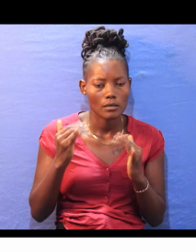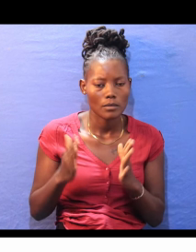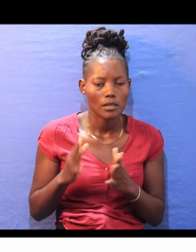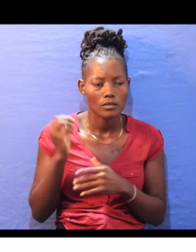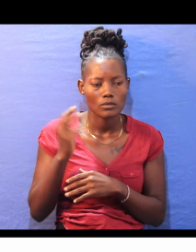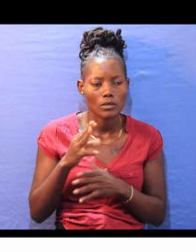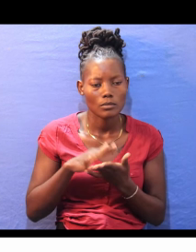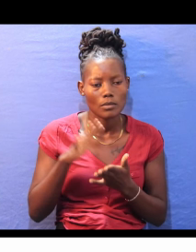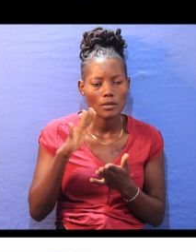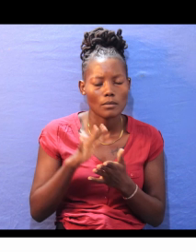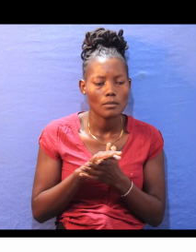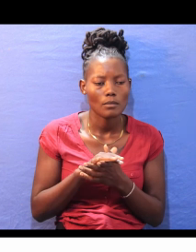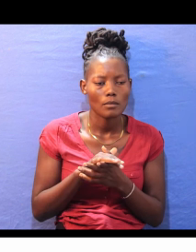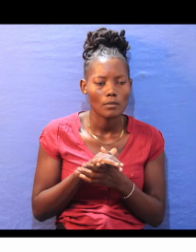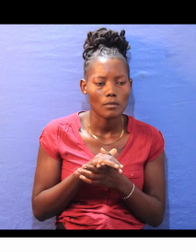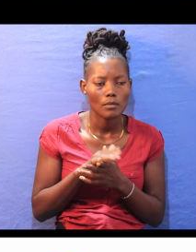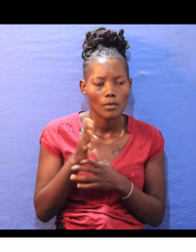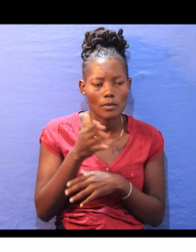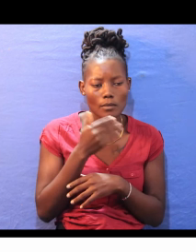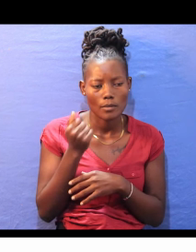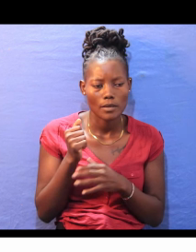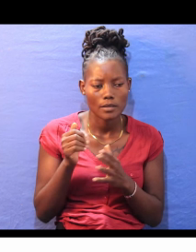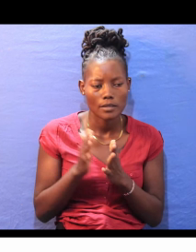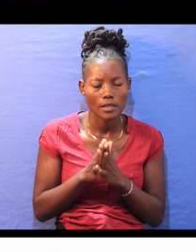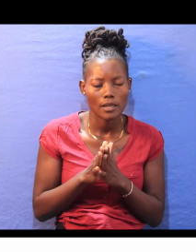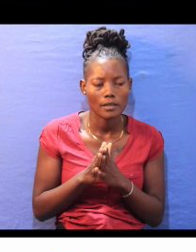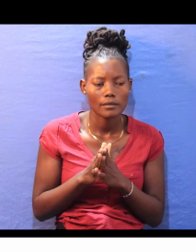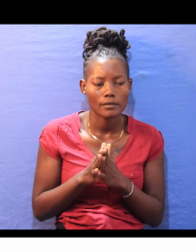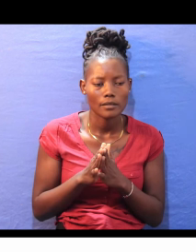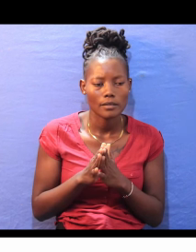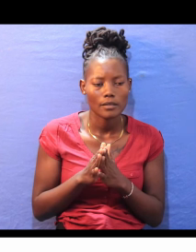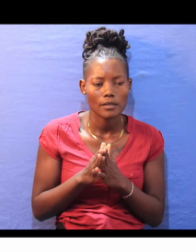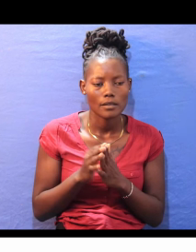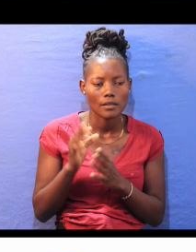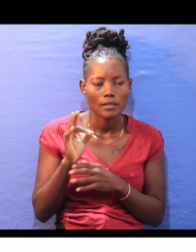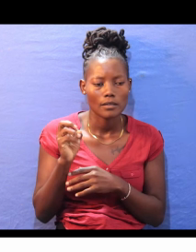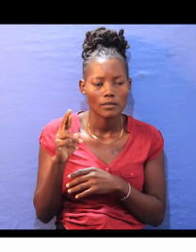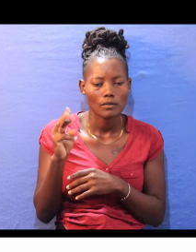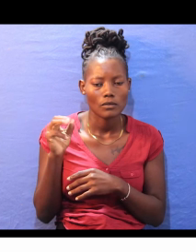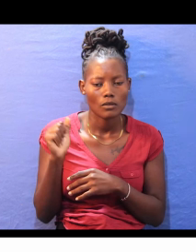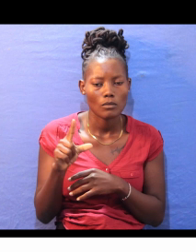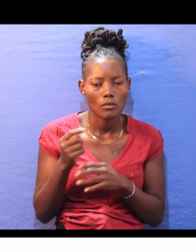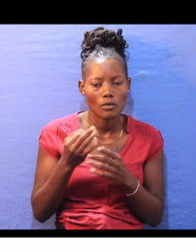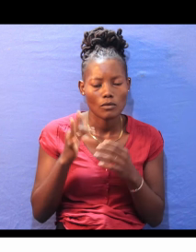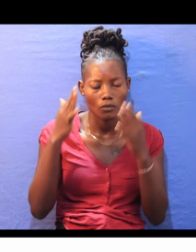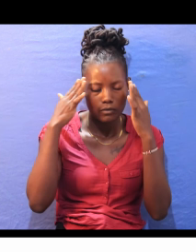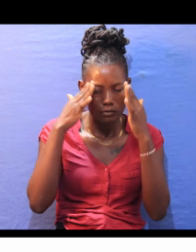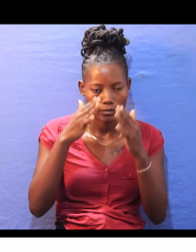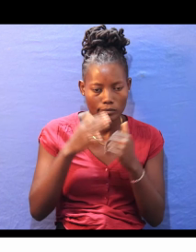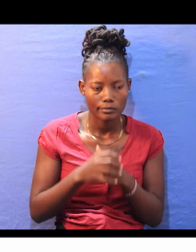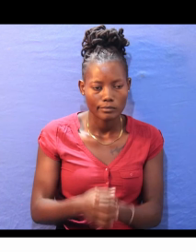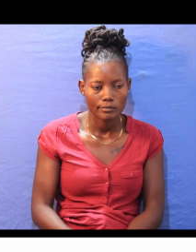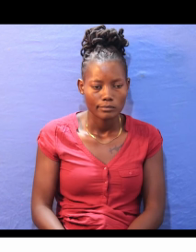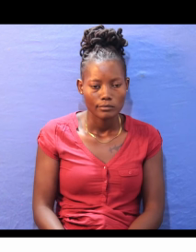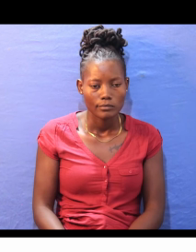be injured, more likely to be burned out, and less likely to perform well, especially in stressful situations.